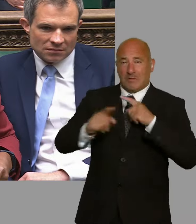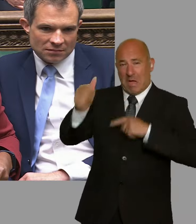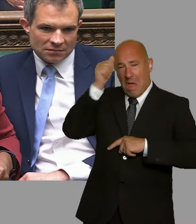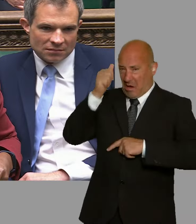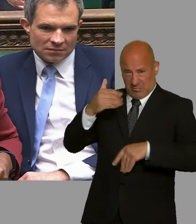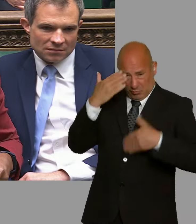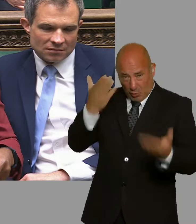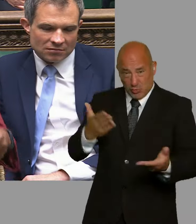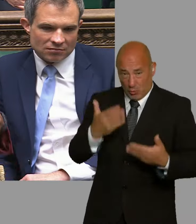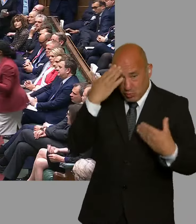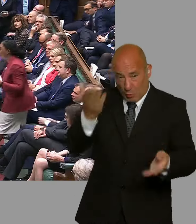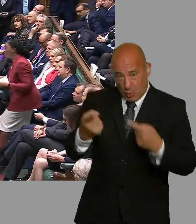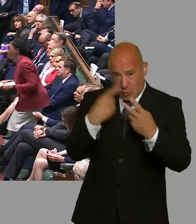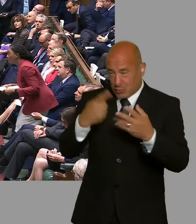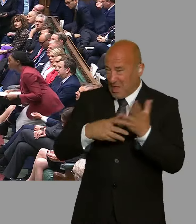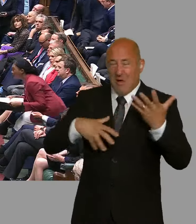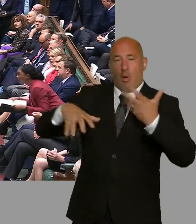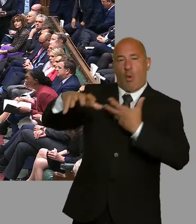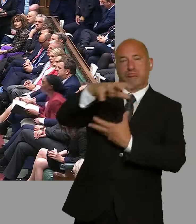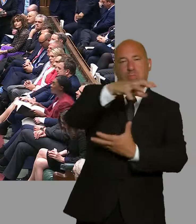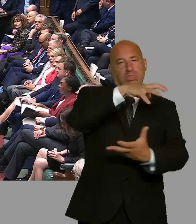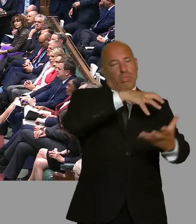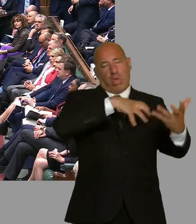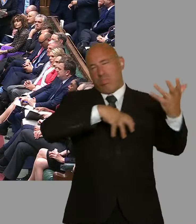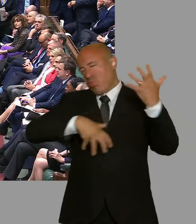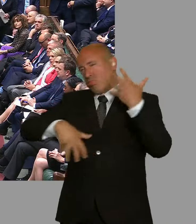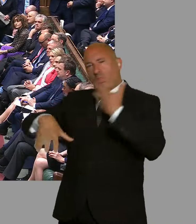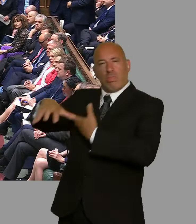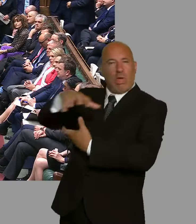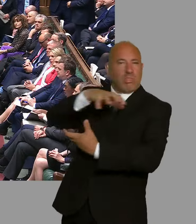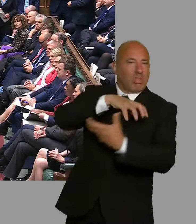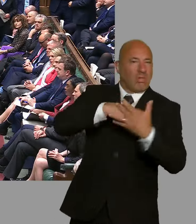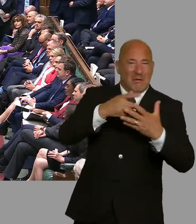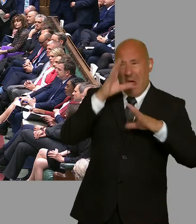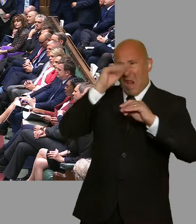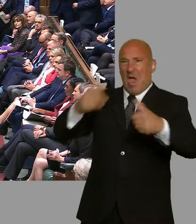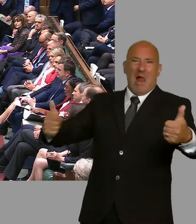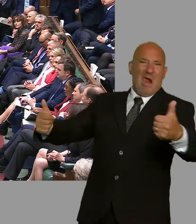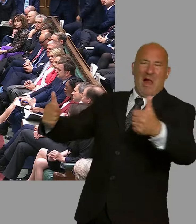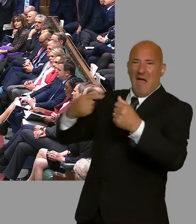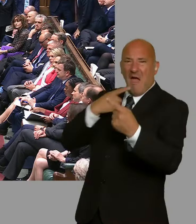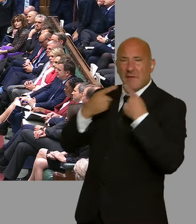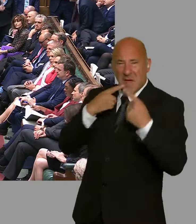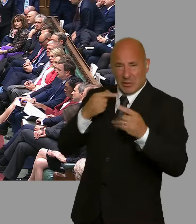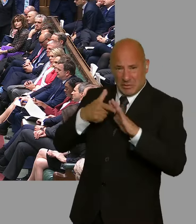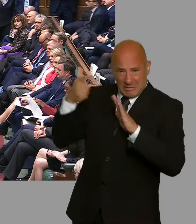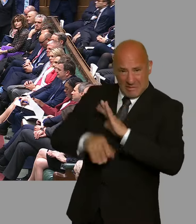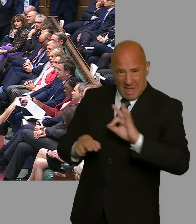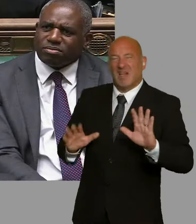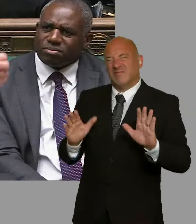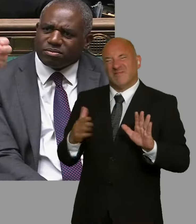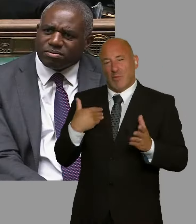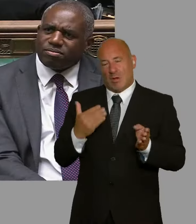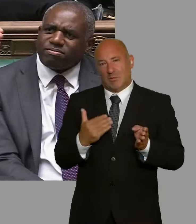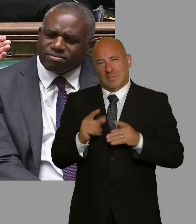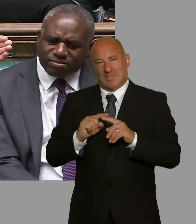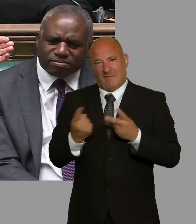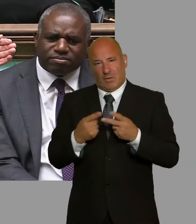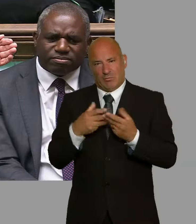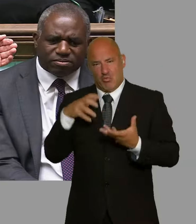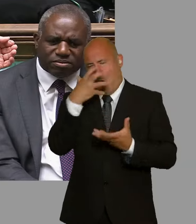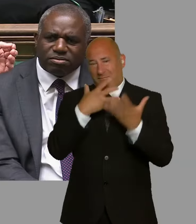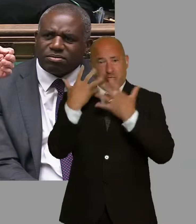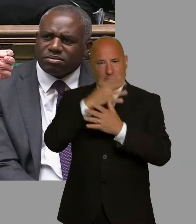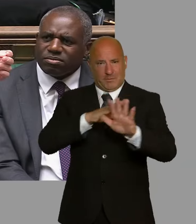two-child benefit cap? Prime Minister. Mr. Speaker, I'm absolutely determined that we will drive down child poverty. That's one of the